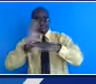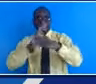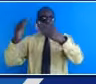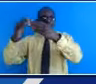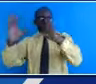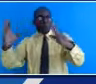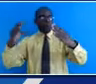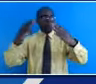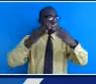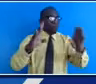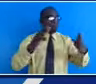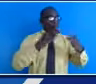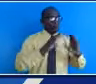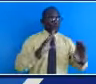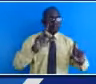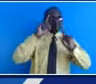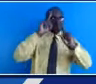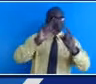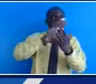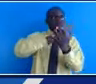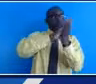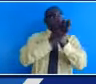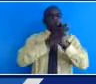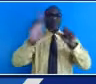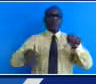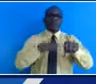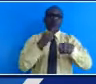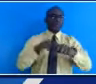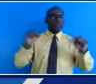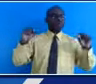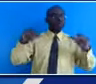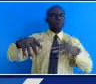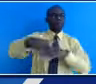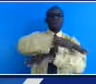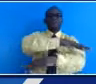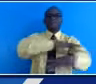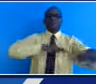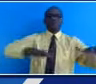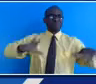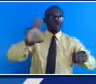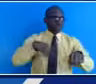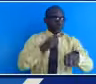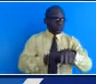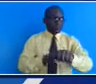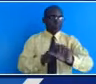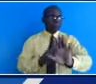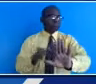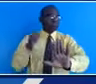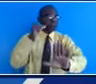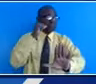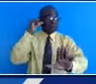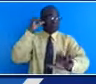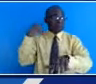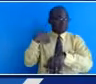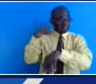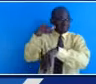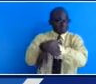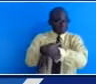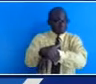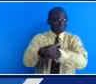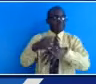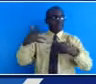At last night's Board of Trustees meeting, we approved expanded sidewalk dining to facilitate our return